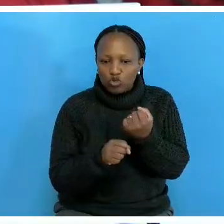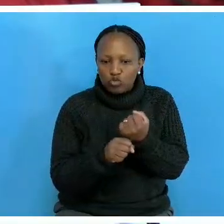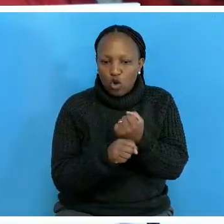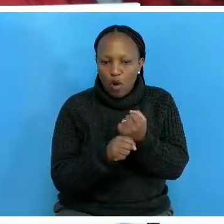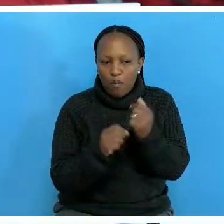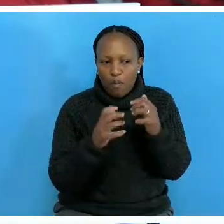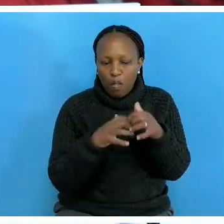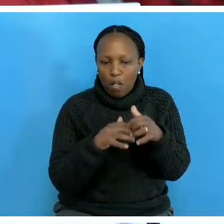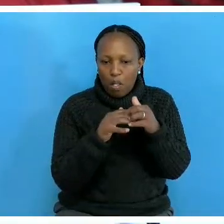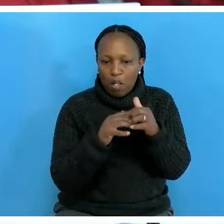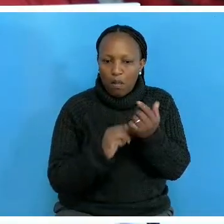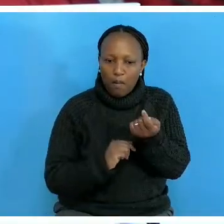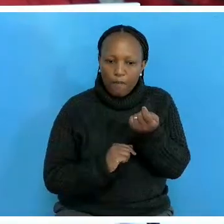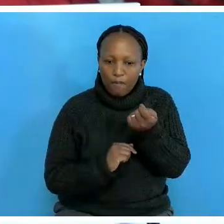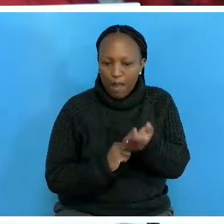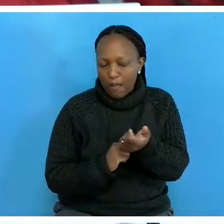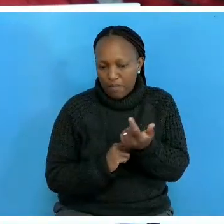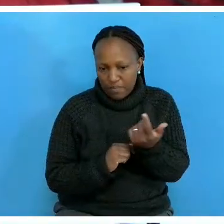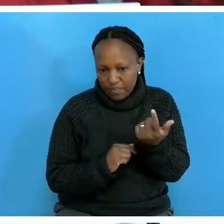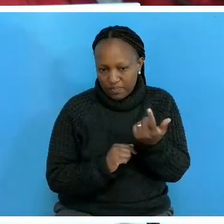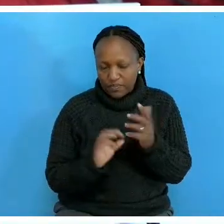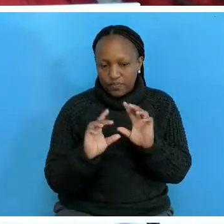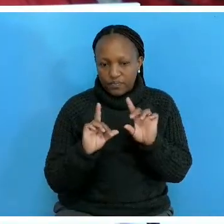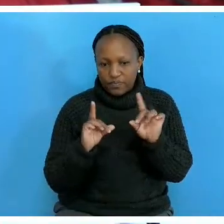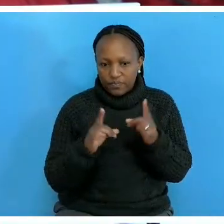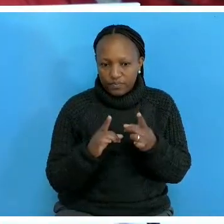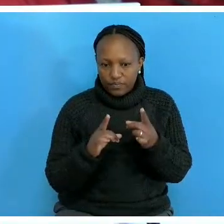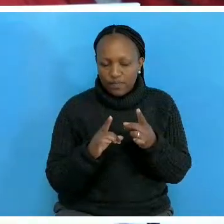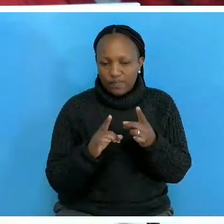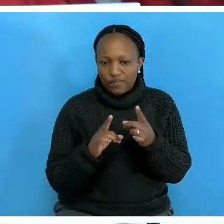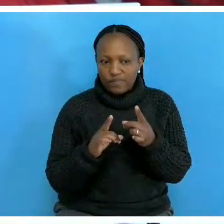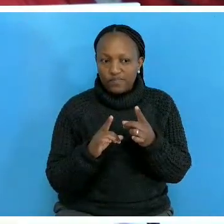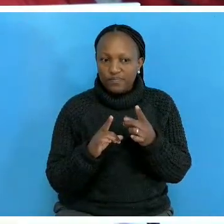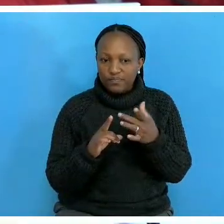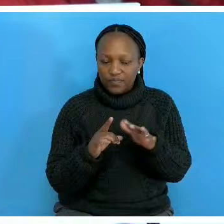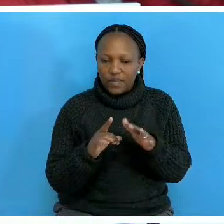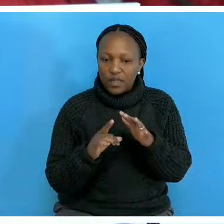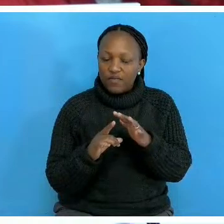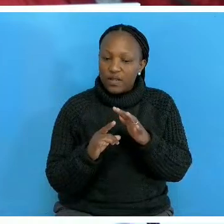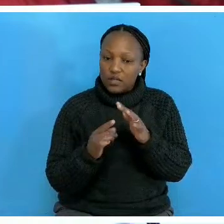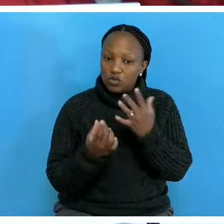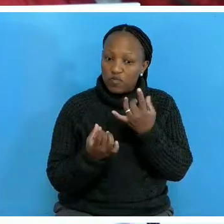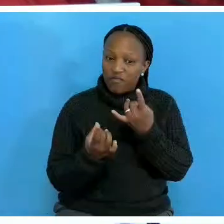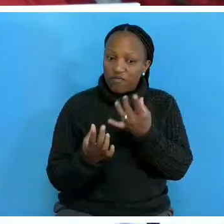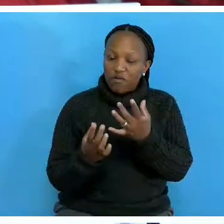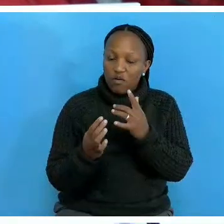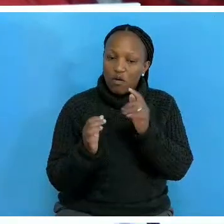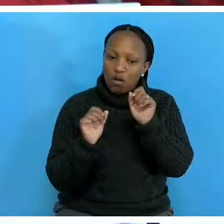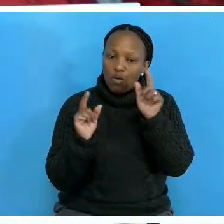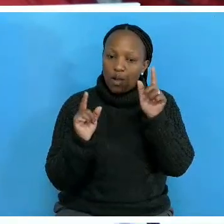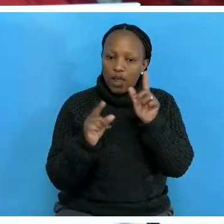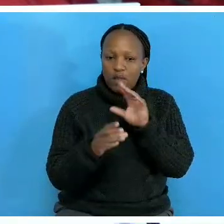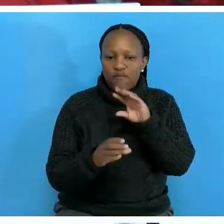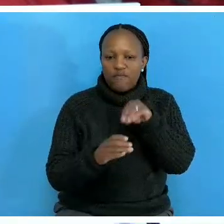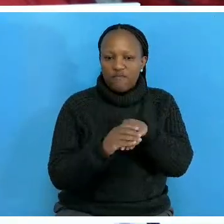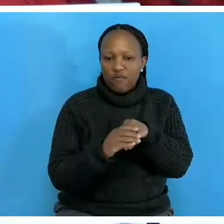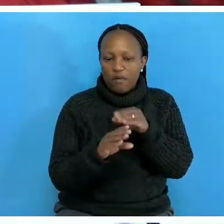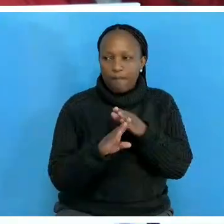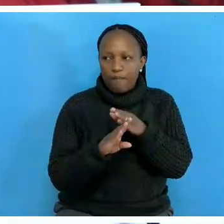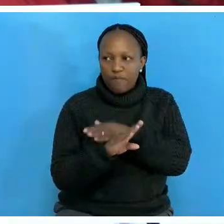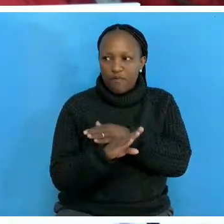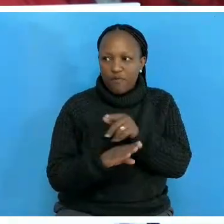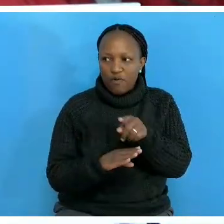was done. The department was only made aware and only got involved just before it was